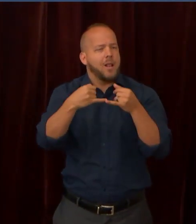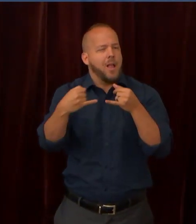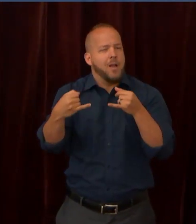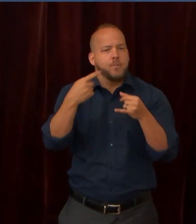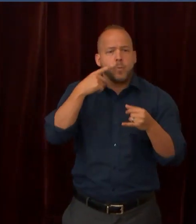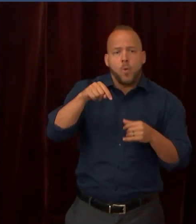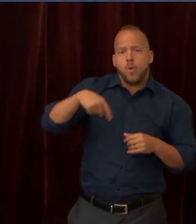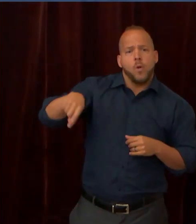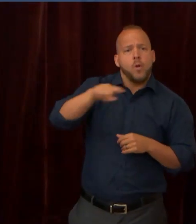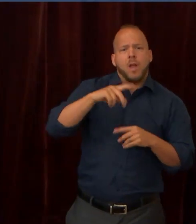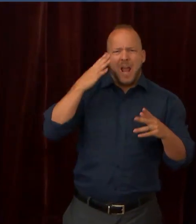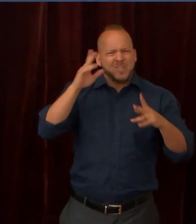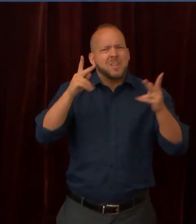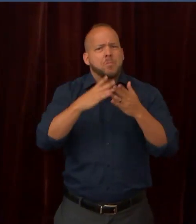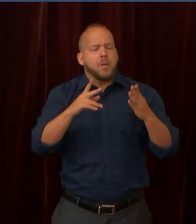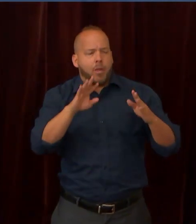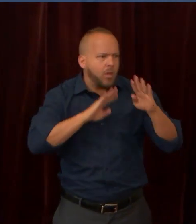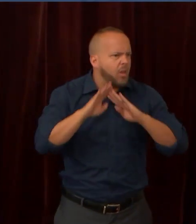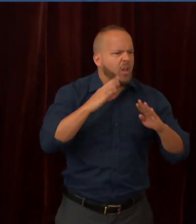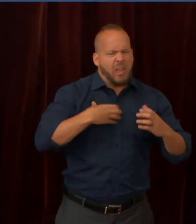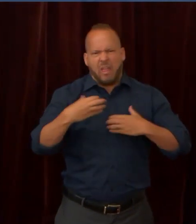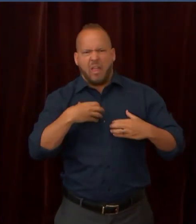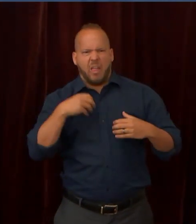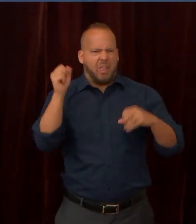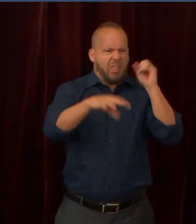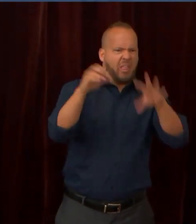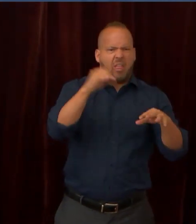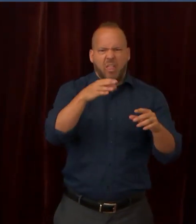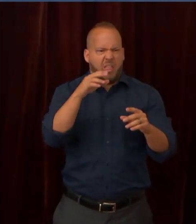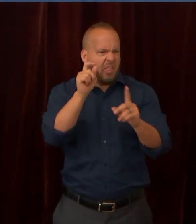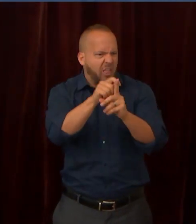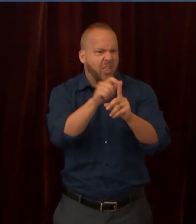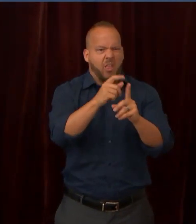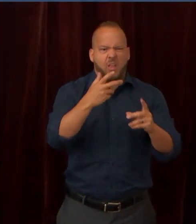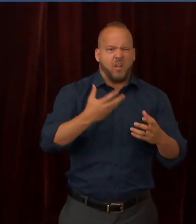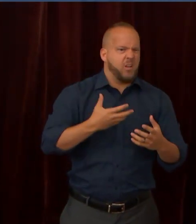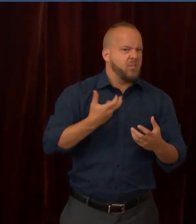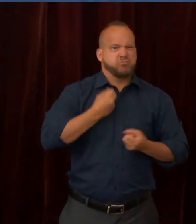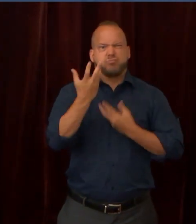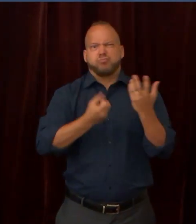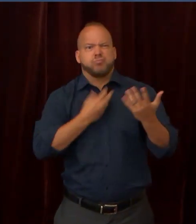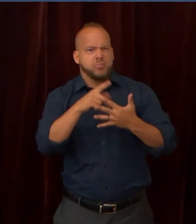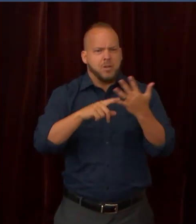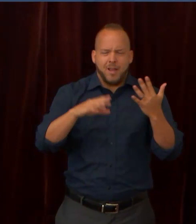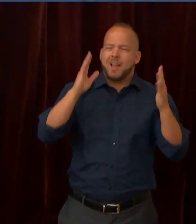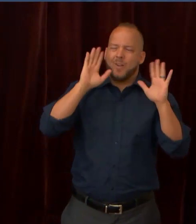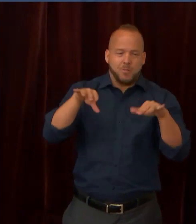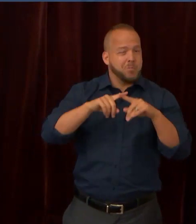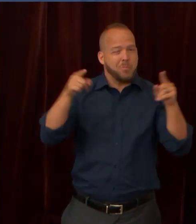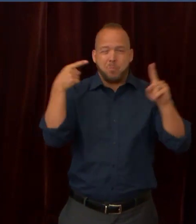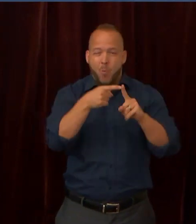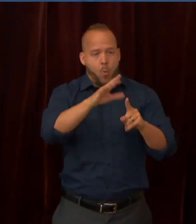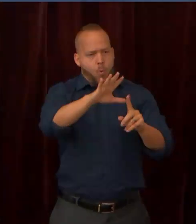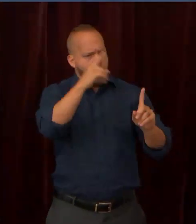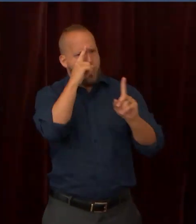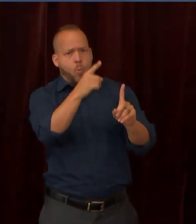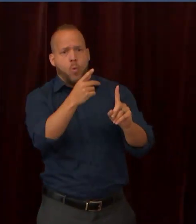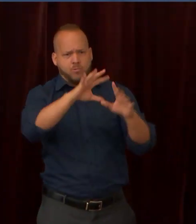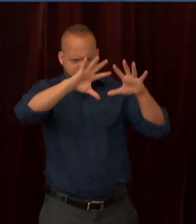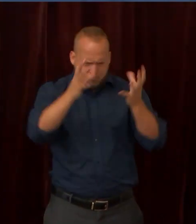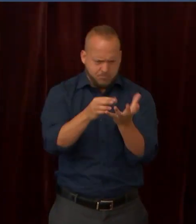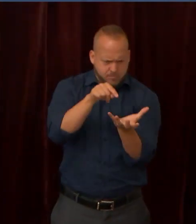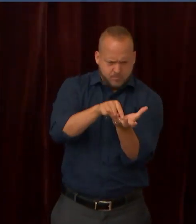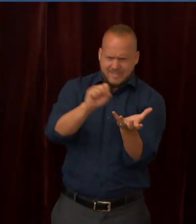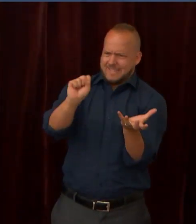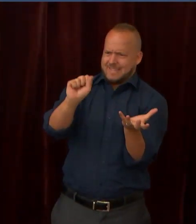to gather and to be safe well. I would caution that as these guidelines are followed, we need to be